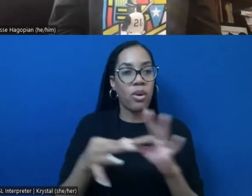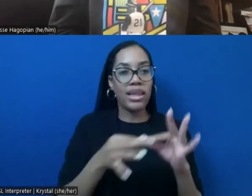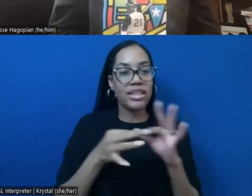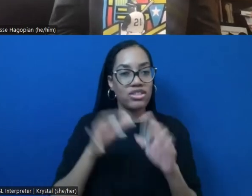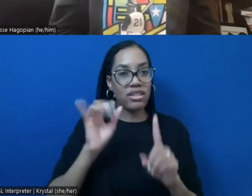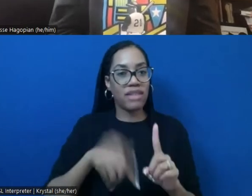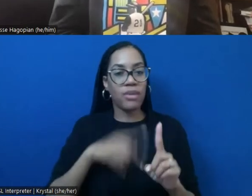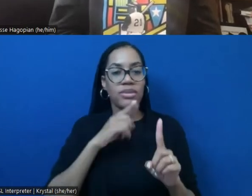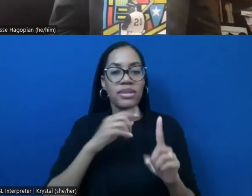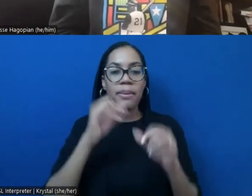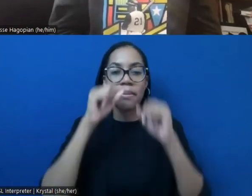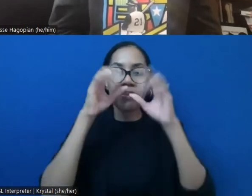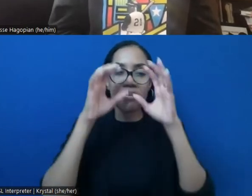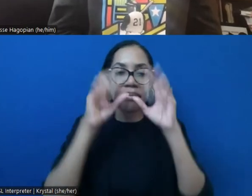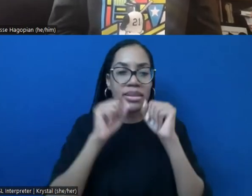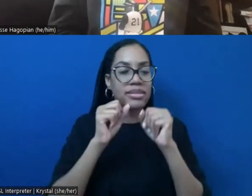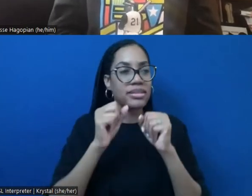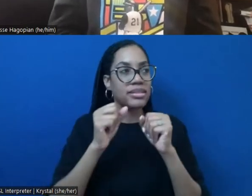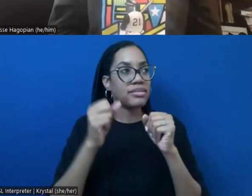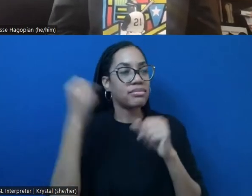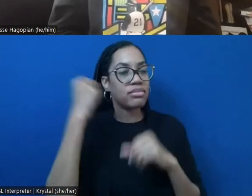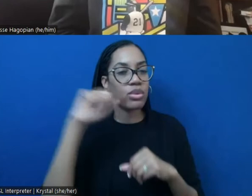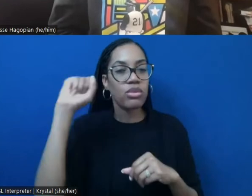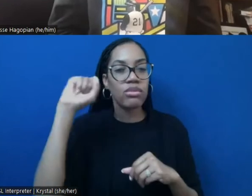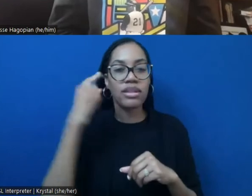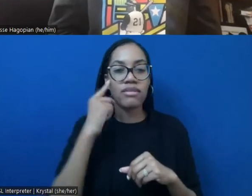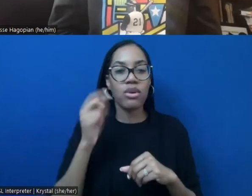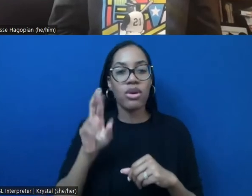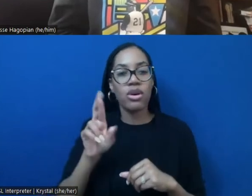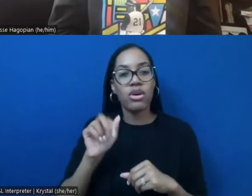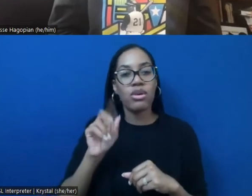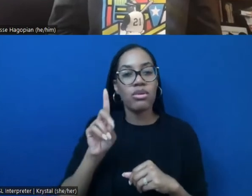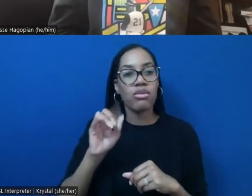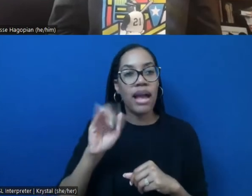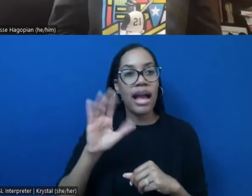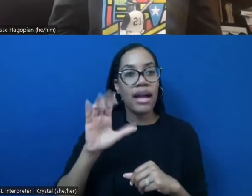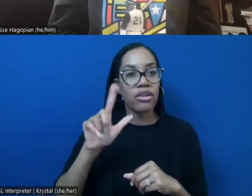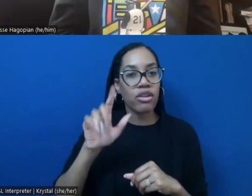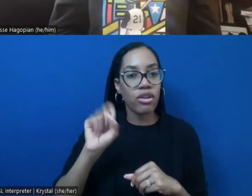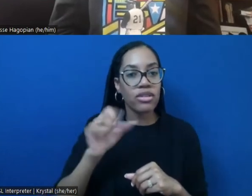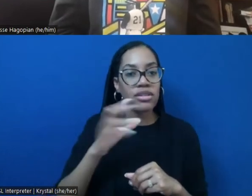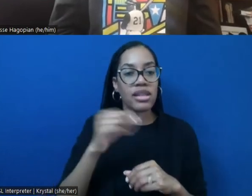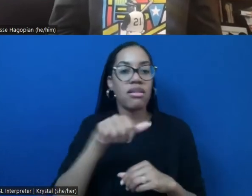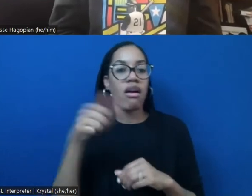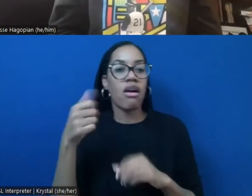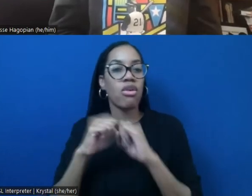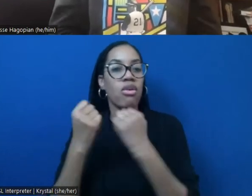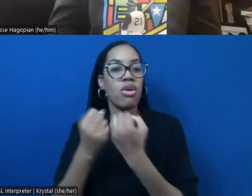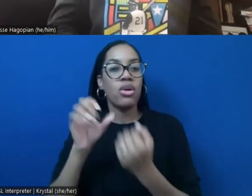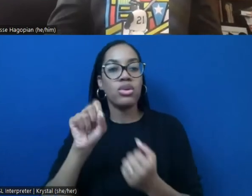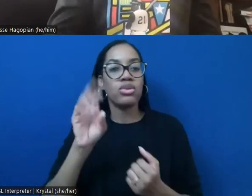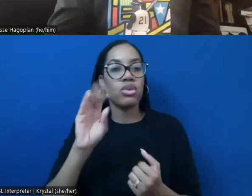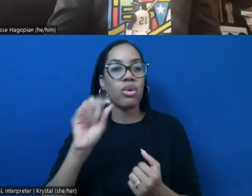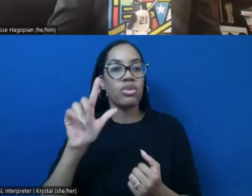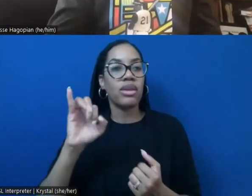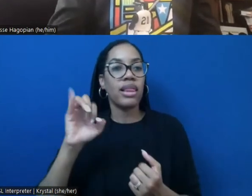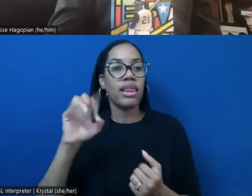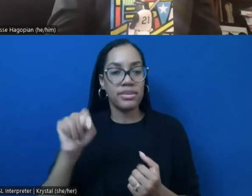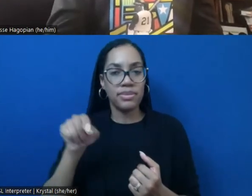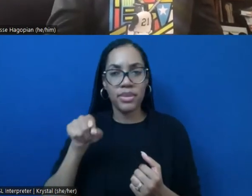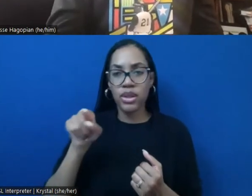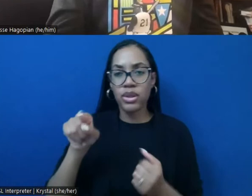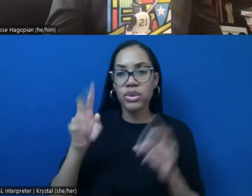revolutionary socialists. And you write, quote, its mission was to build solidarity among